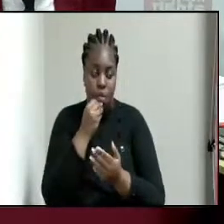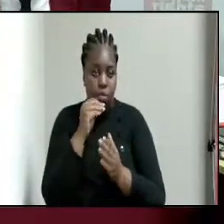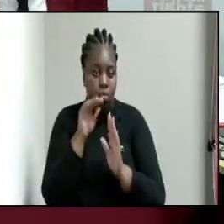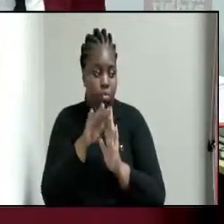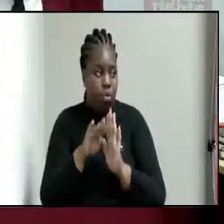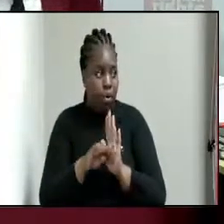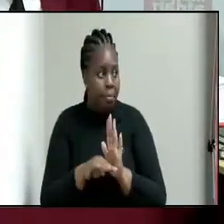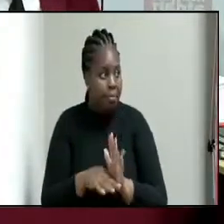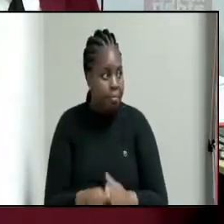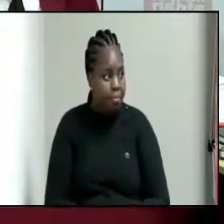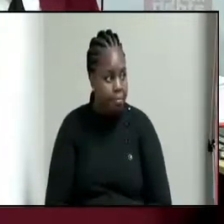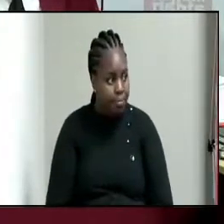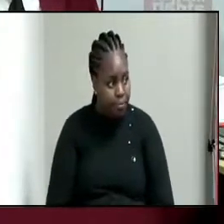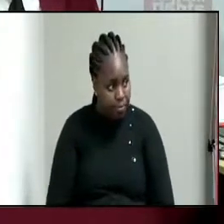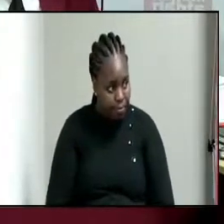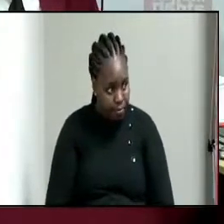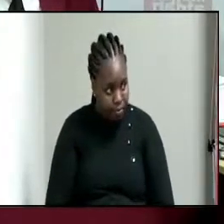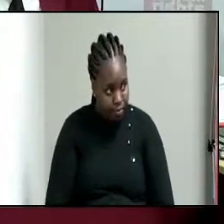program?